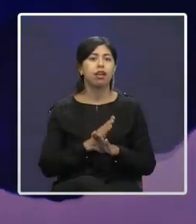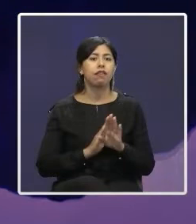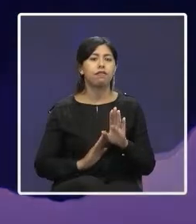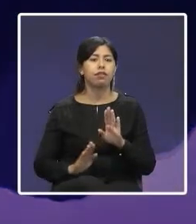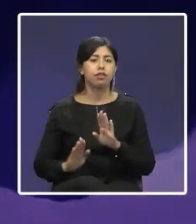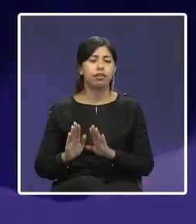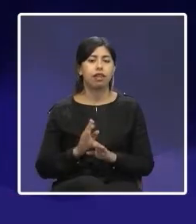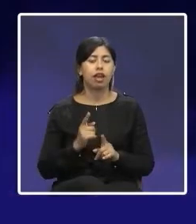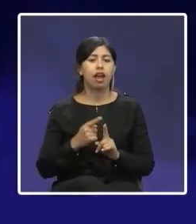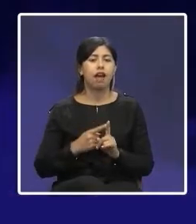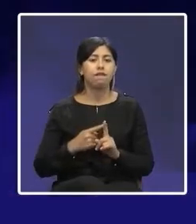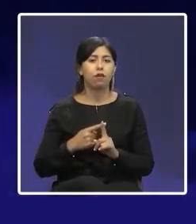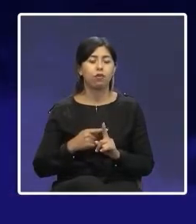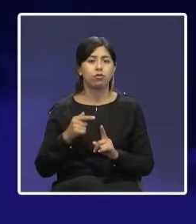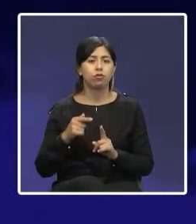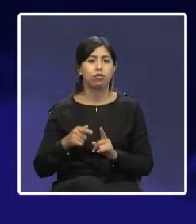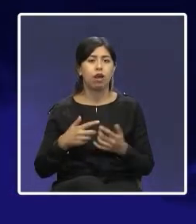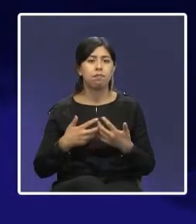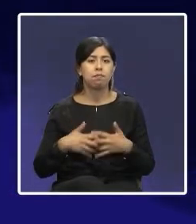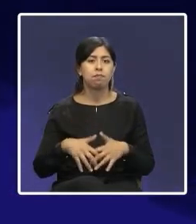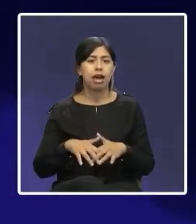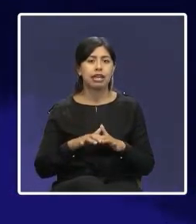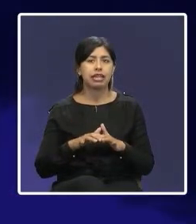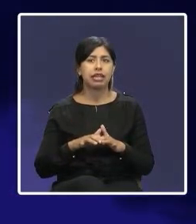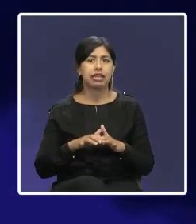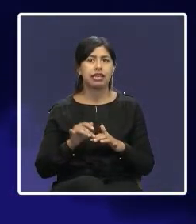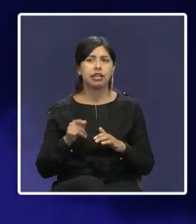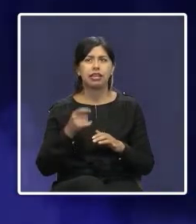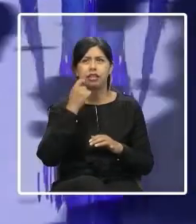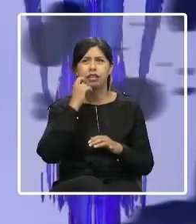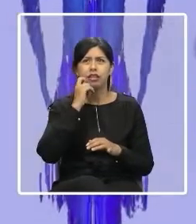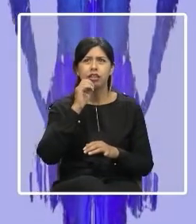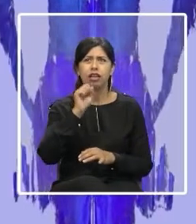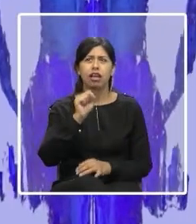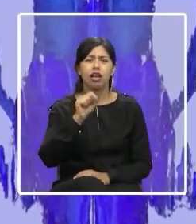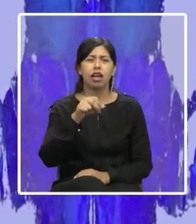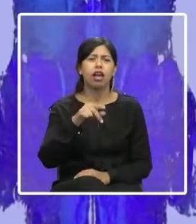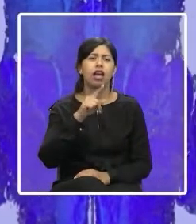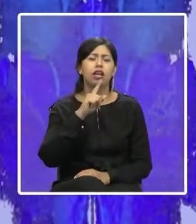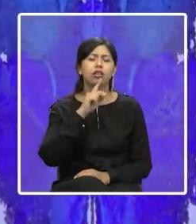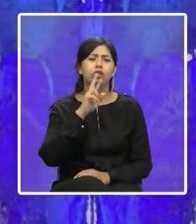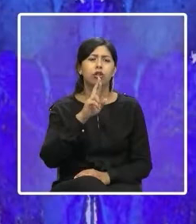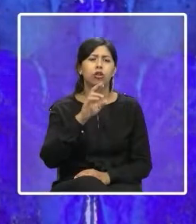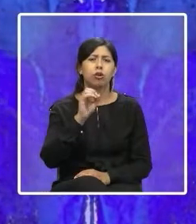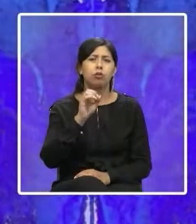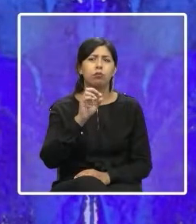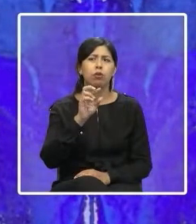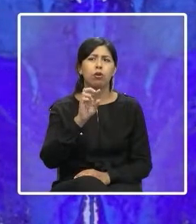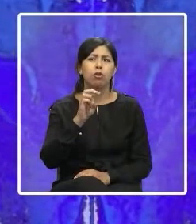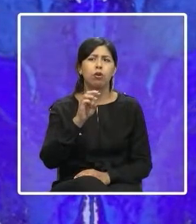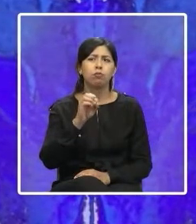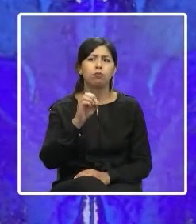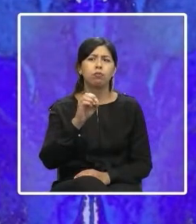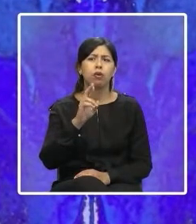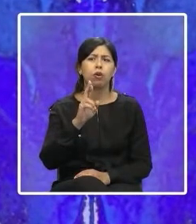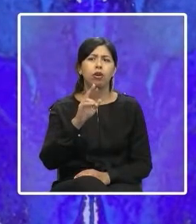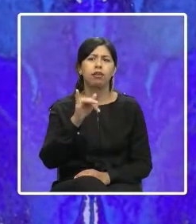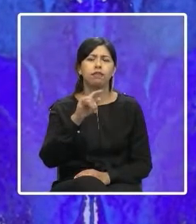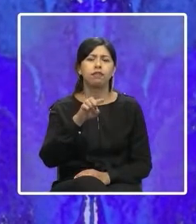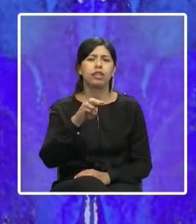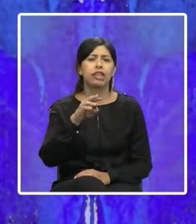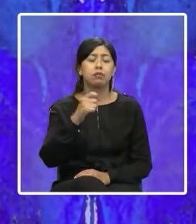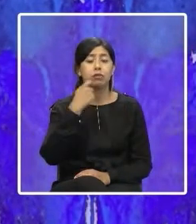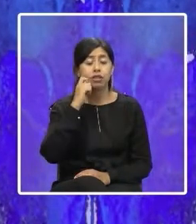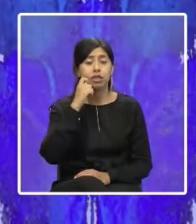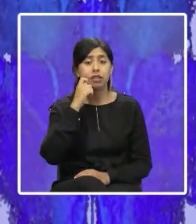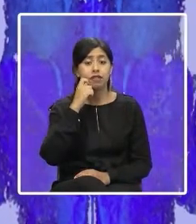is anthropomorphism? The attribution of human characteristic of behavior to an object. So the media equation from